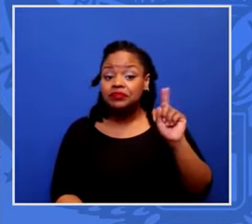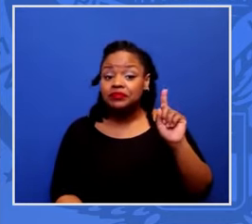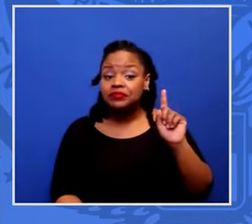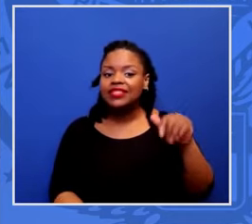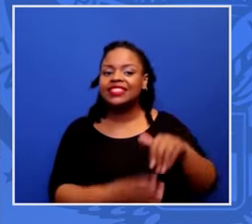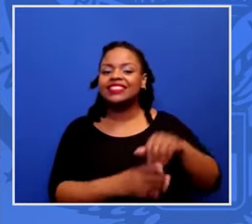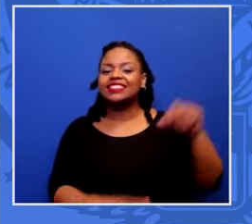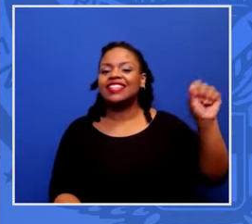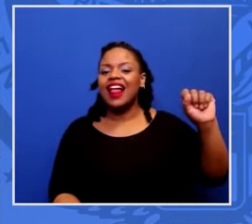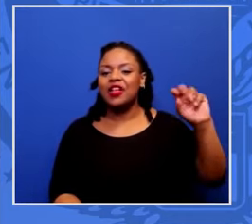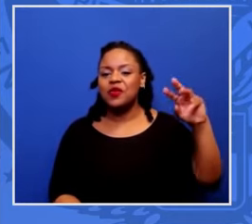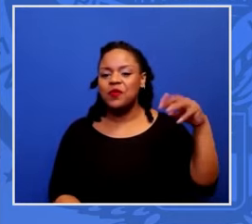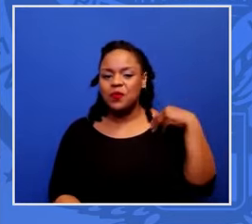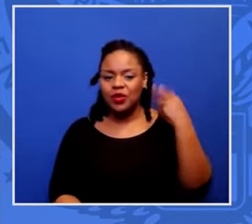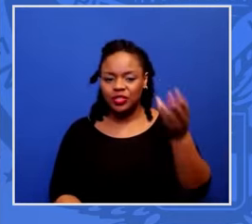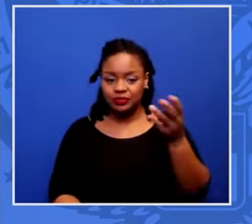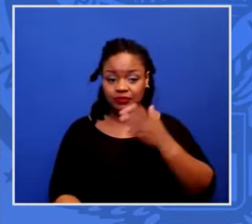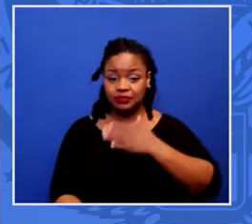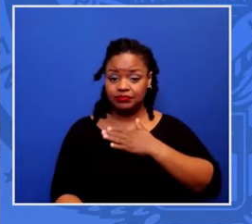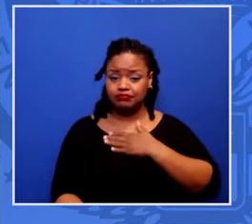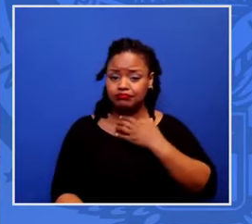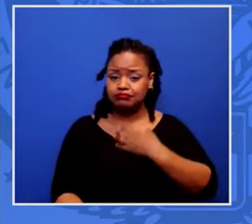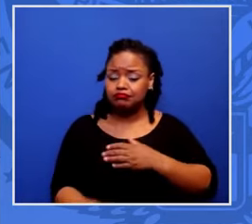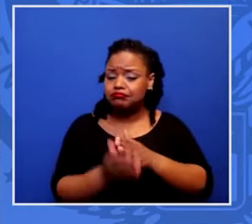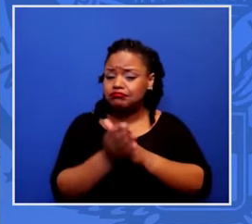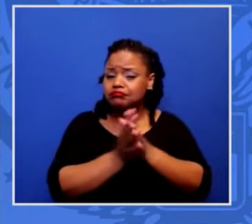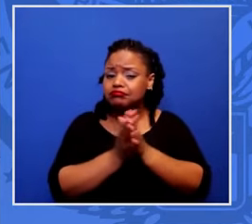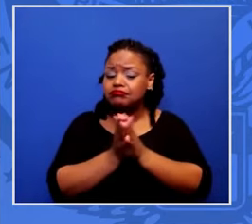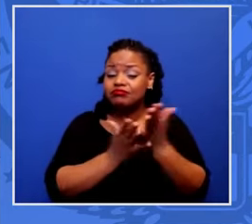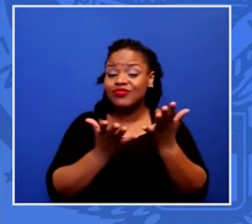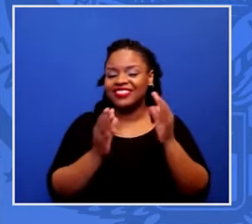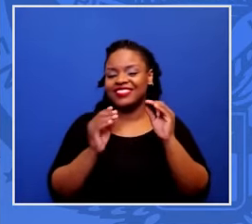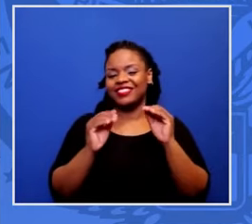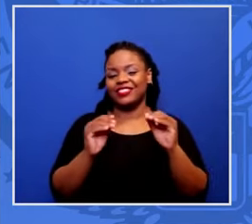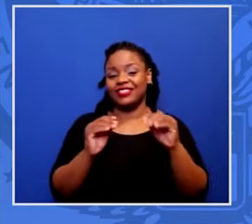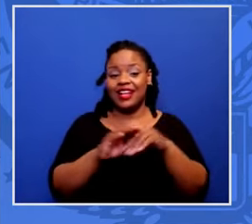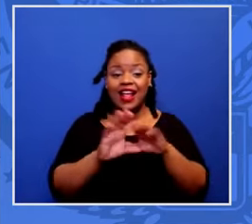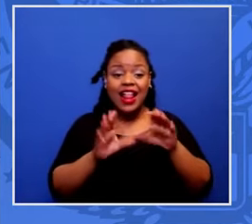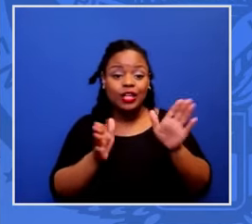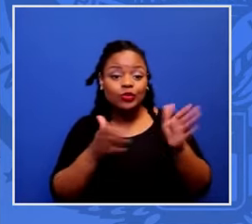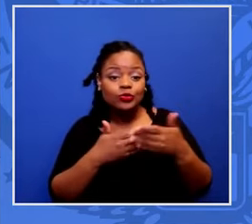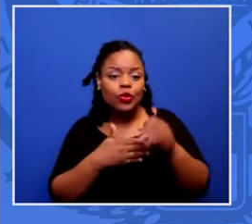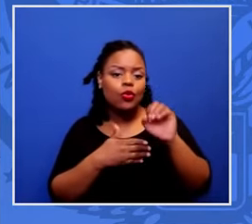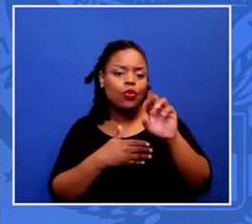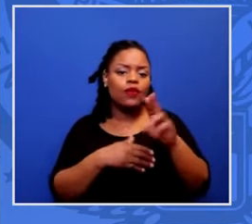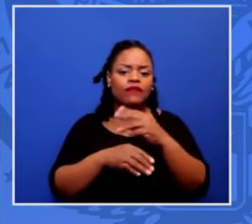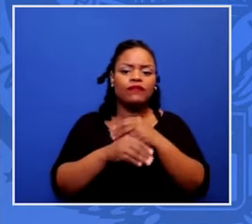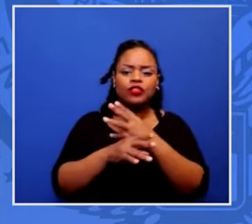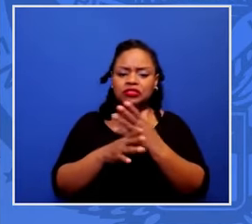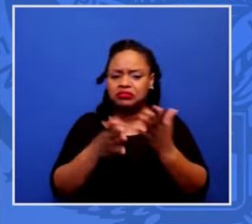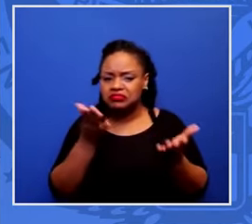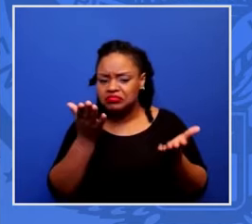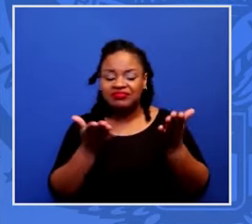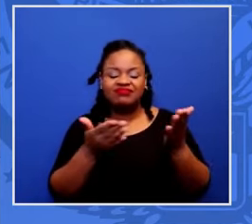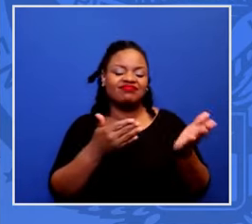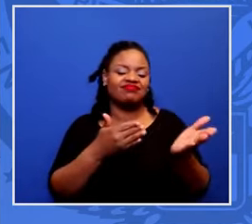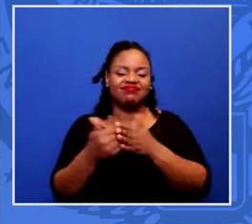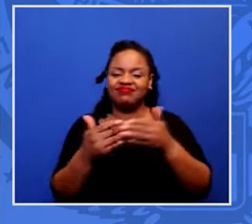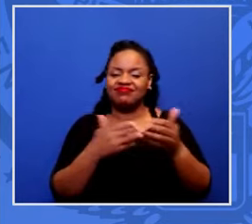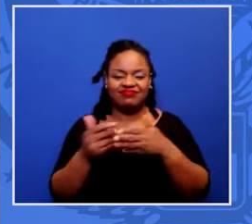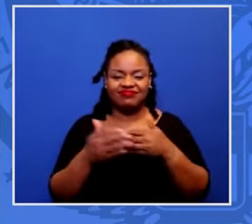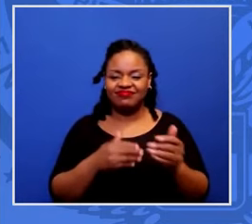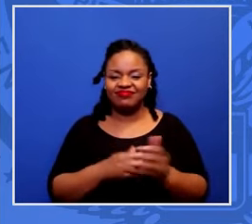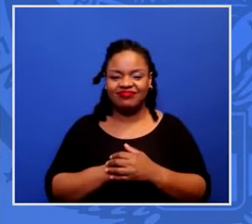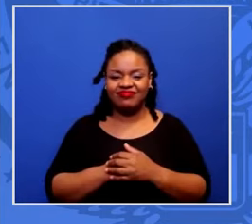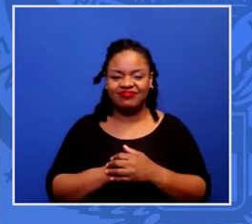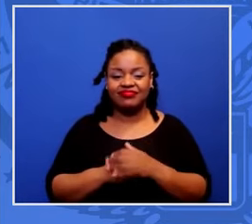the classroom or through a computer screen. I happen to go viral because of it. It's been a difficult year for our students, and I am so proud of all